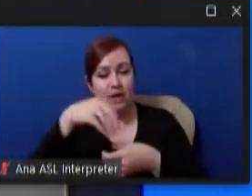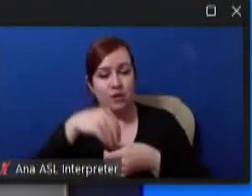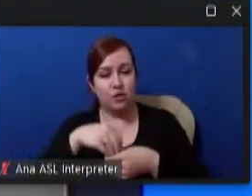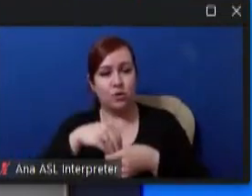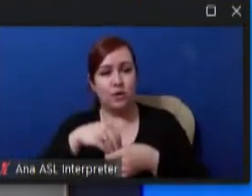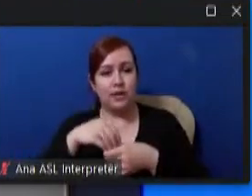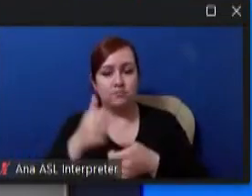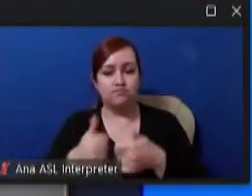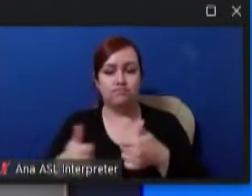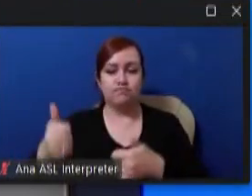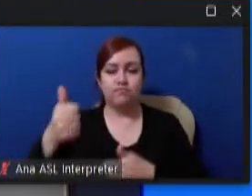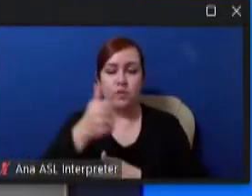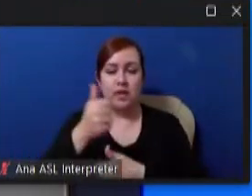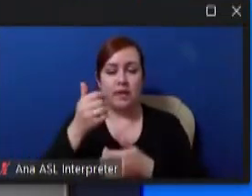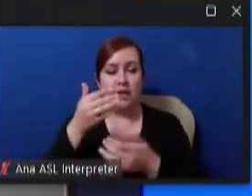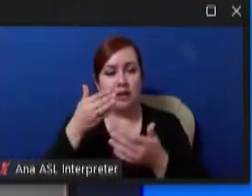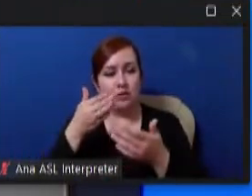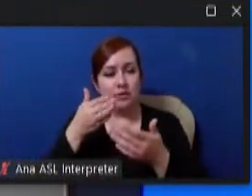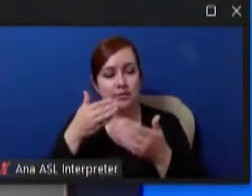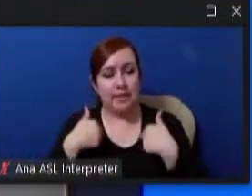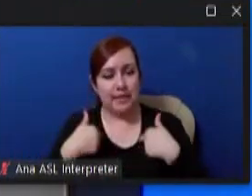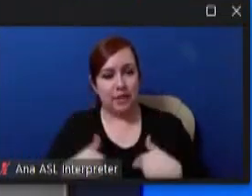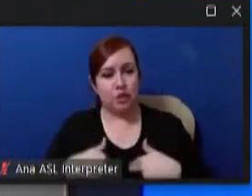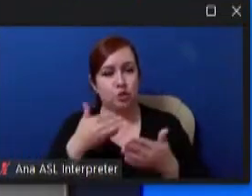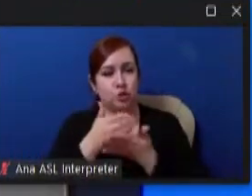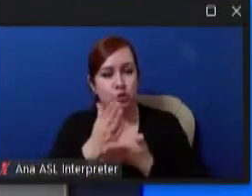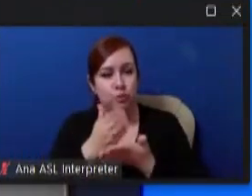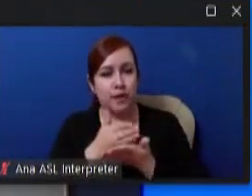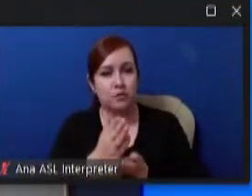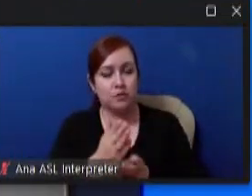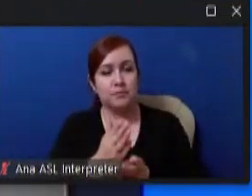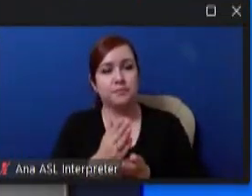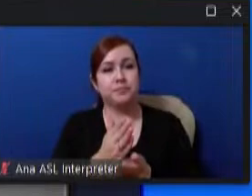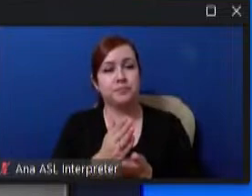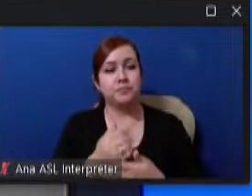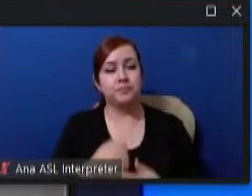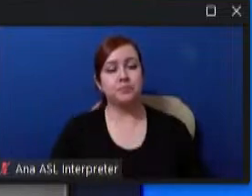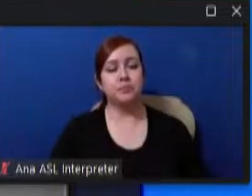by my rapporteurship and the Commission as a whole.